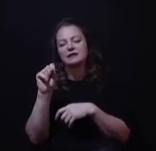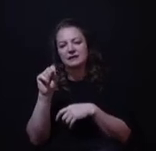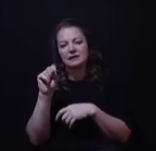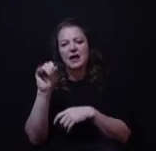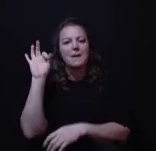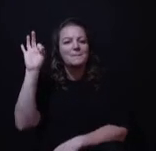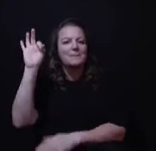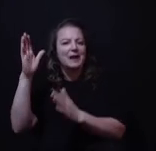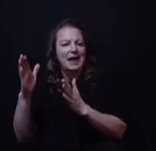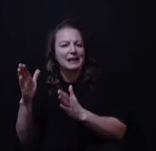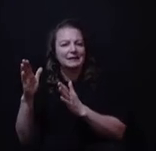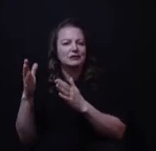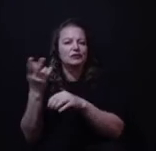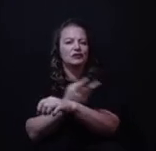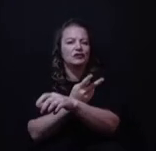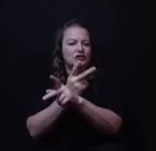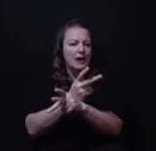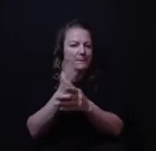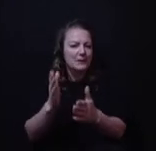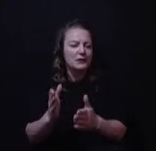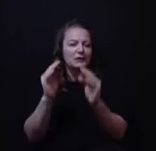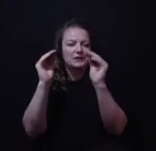pastors, shepherds, teachers.